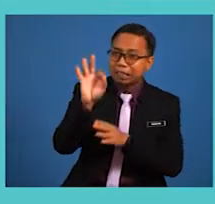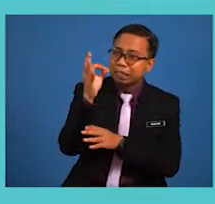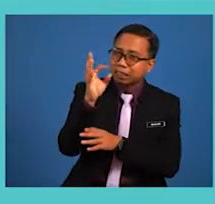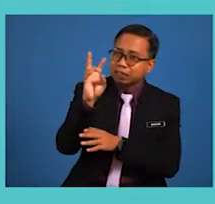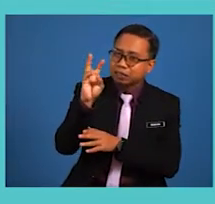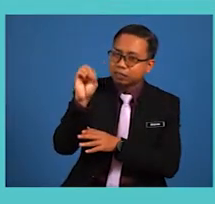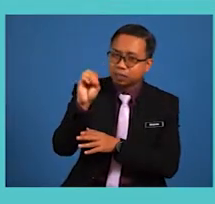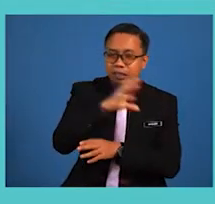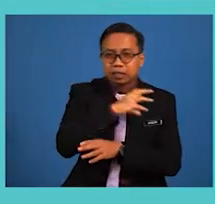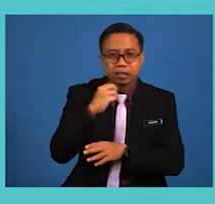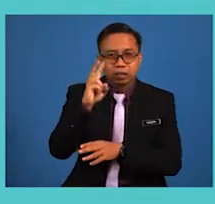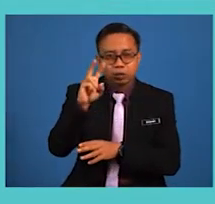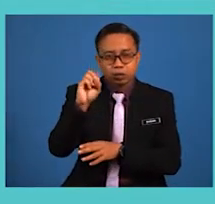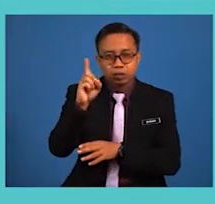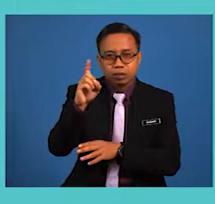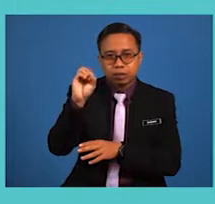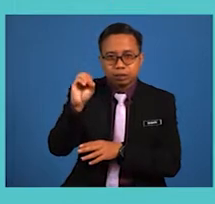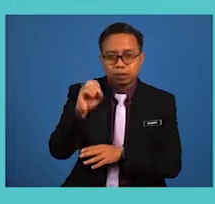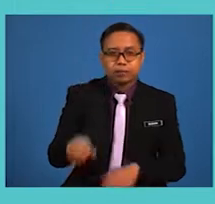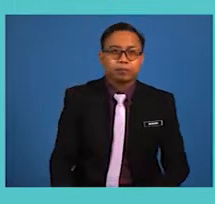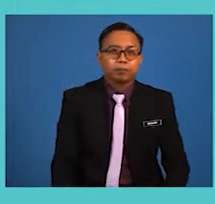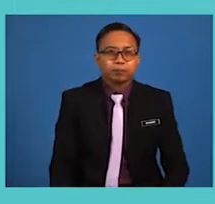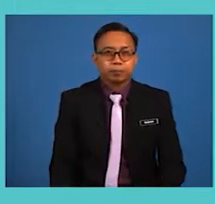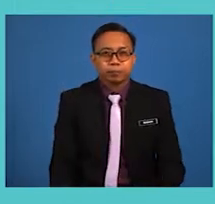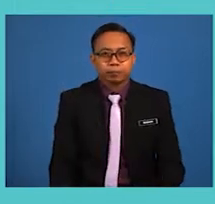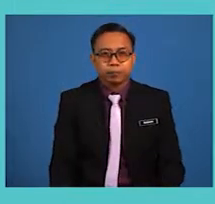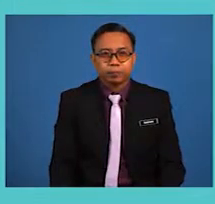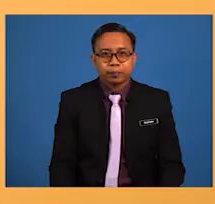1970 and 2010 respectively.